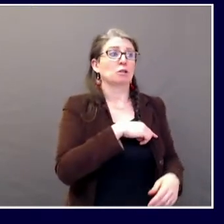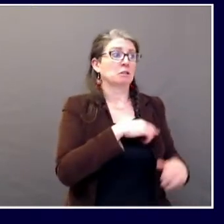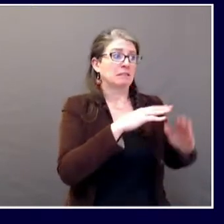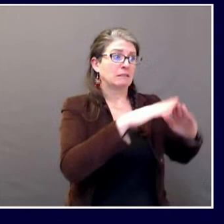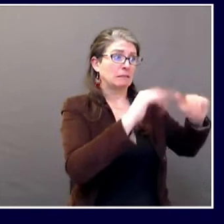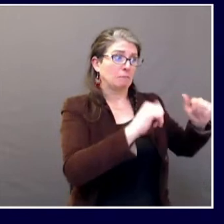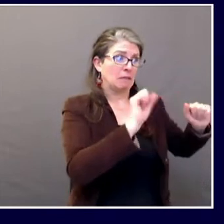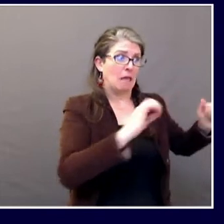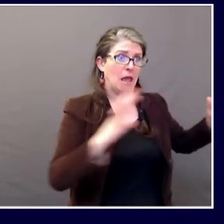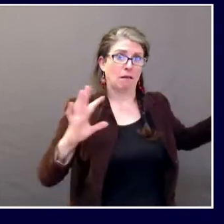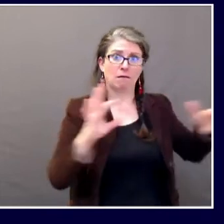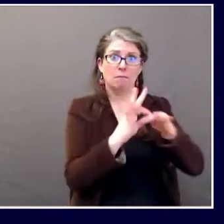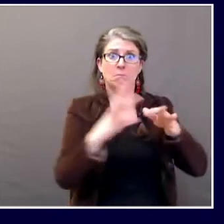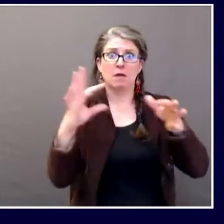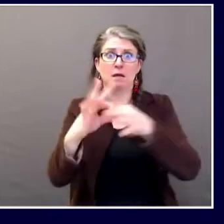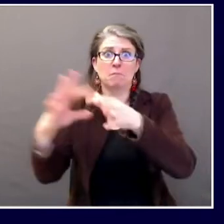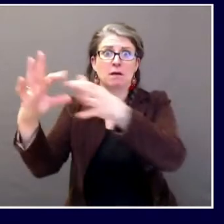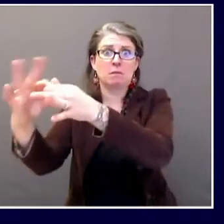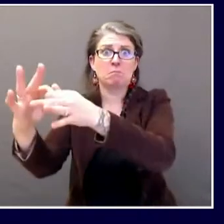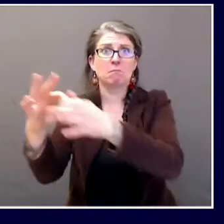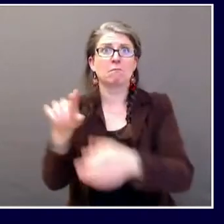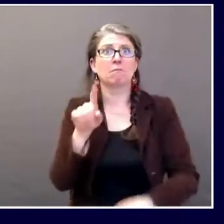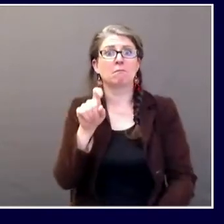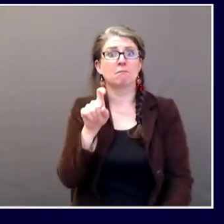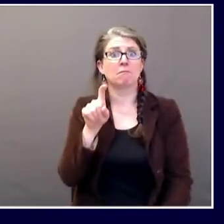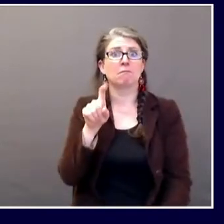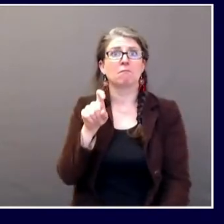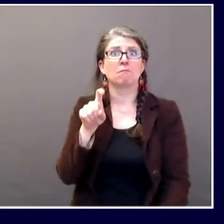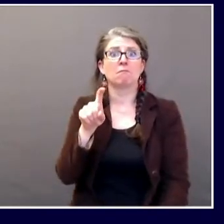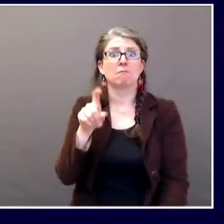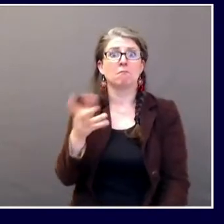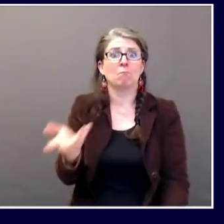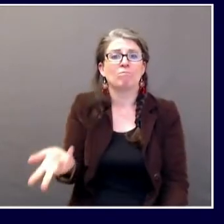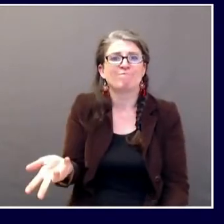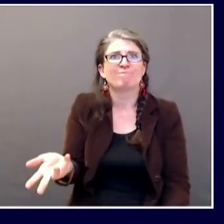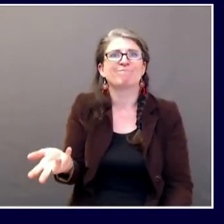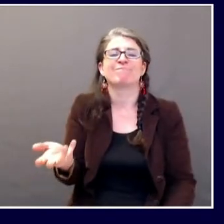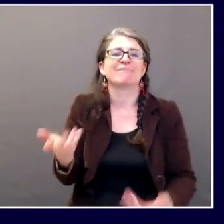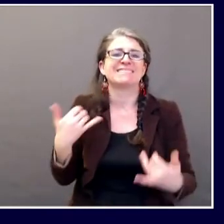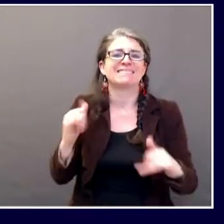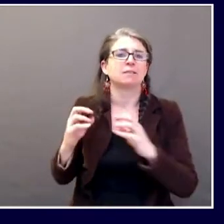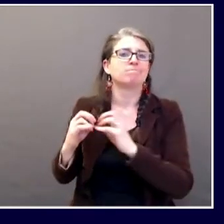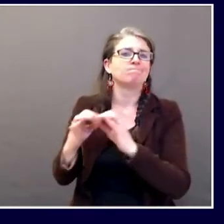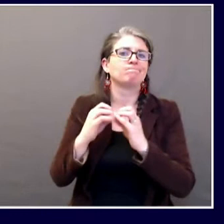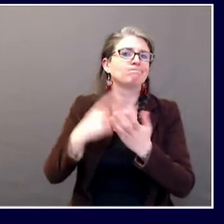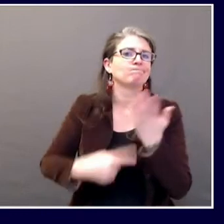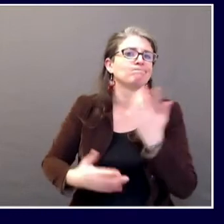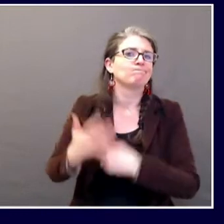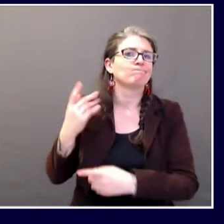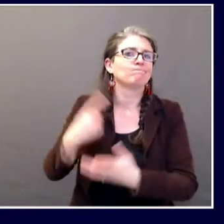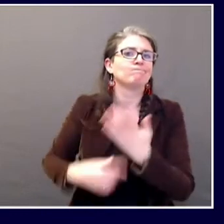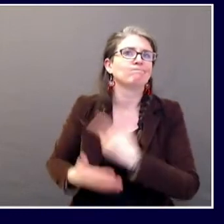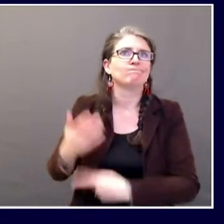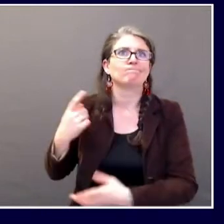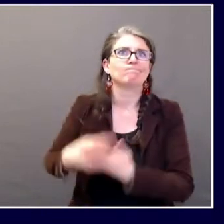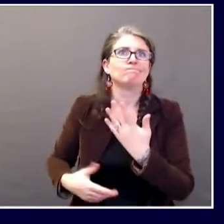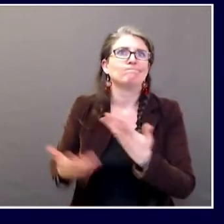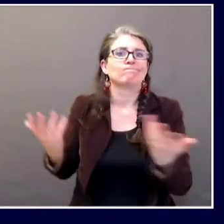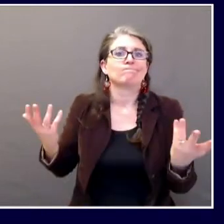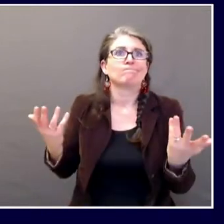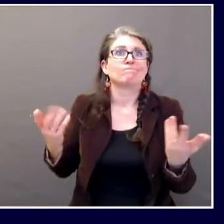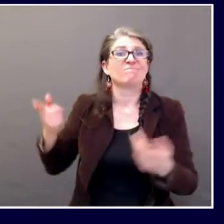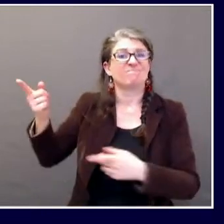and the hospitals, be it Northern Light, Central Maine, Maine Health, folks who are affiliated with those systems will continue to use